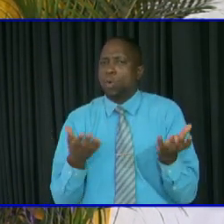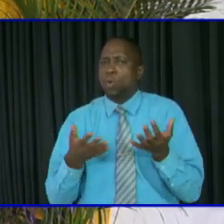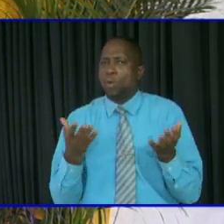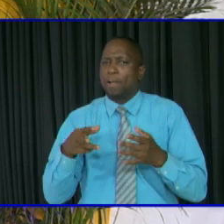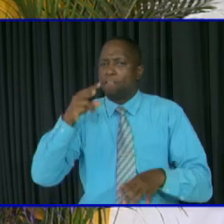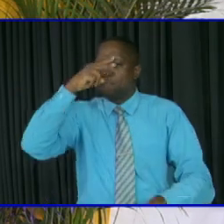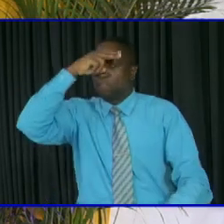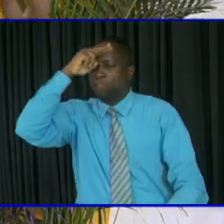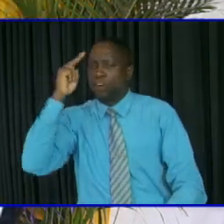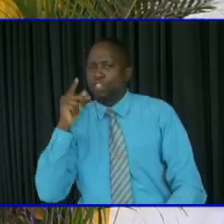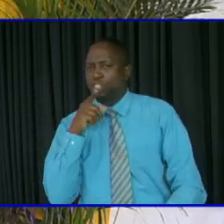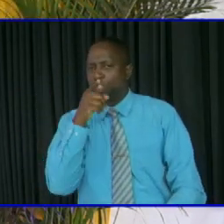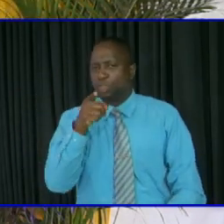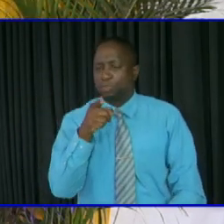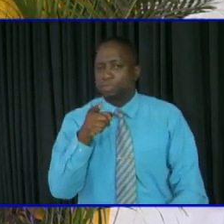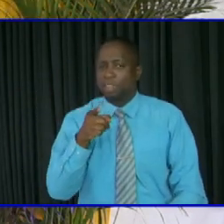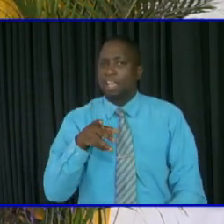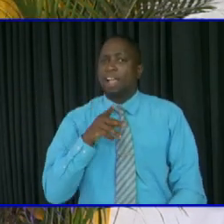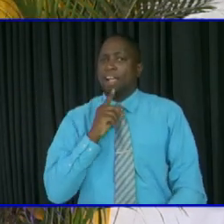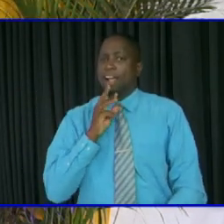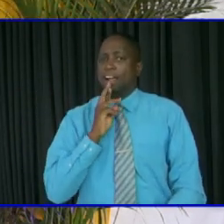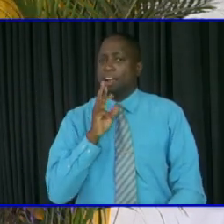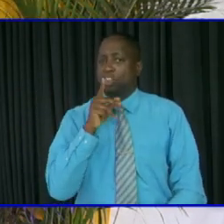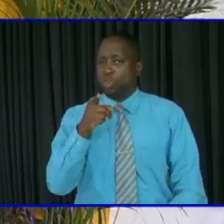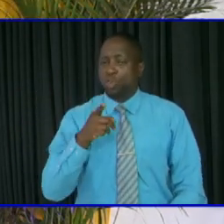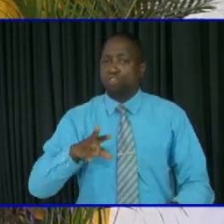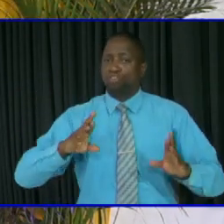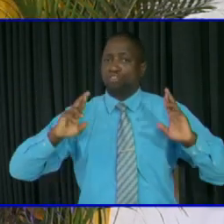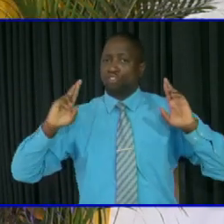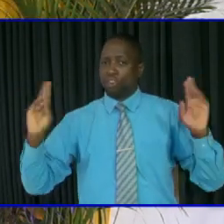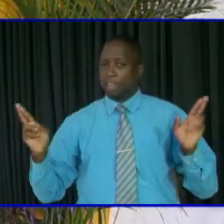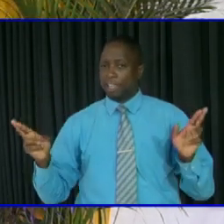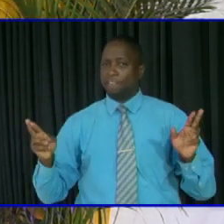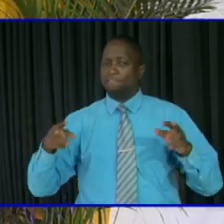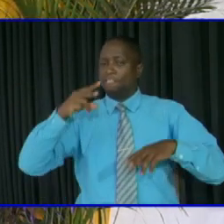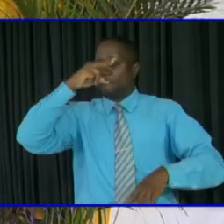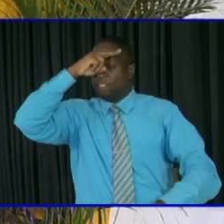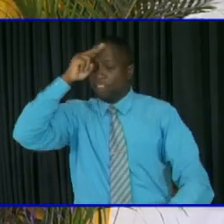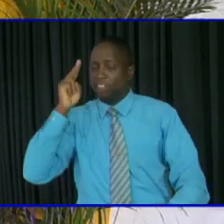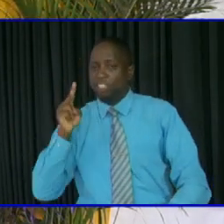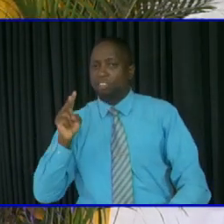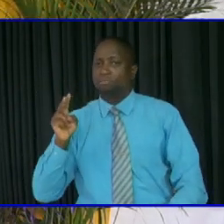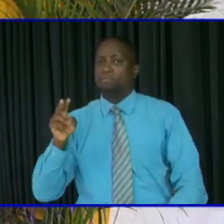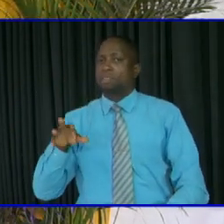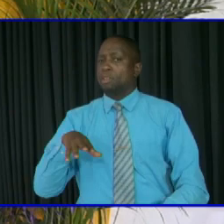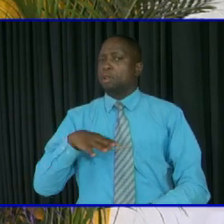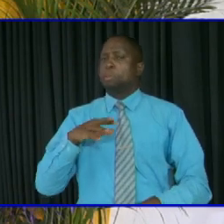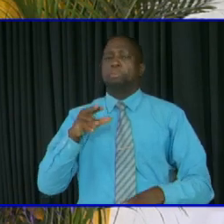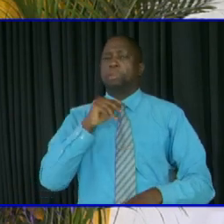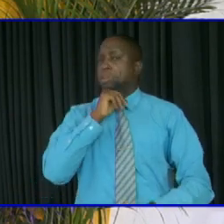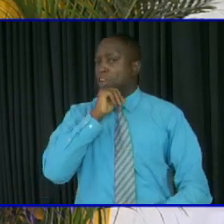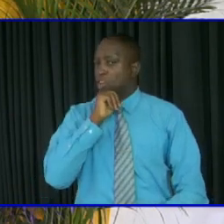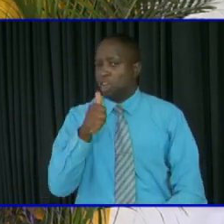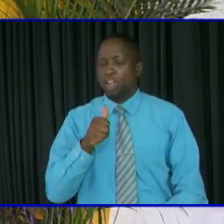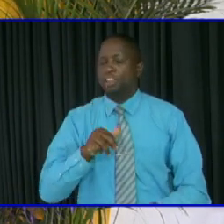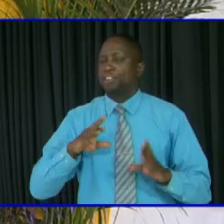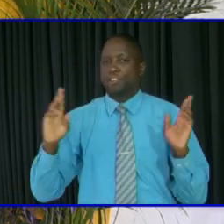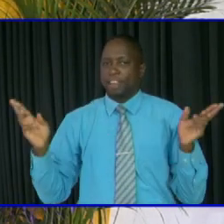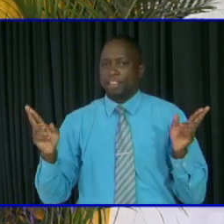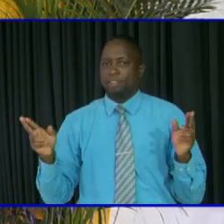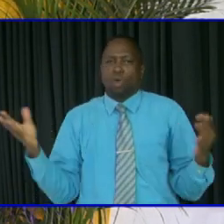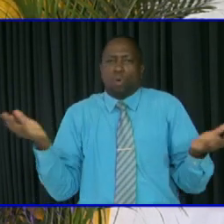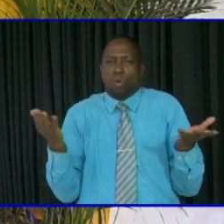you? Are you a ready virgin, or are you a virgin who is not ready to meet your Lord and your God?